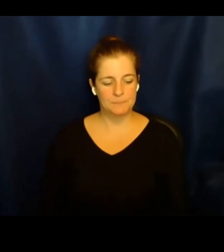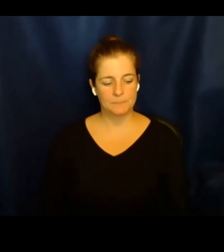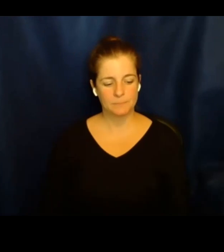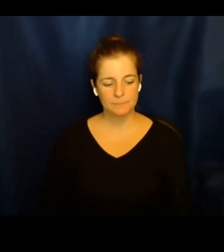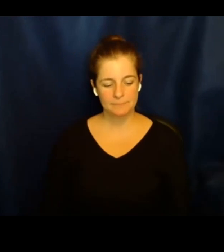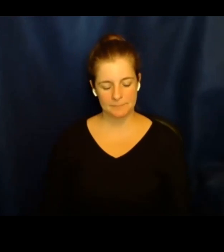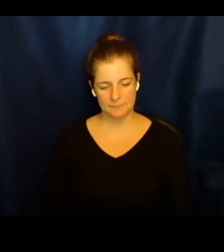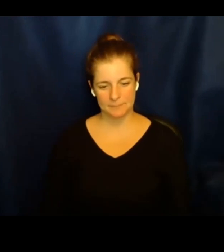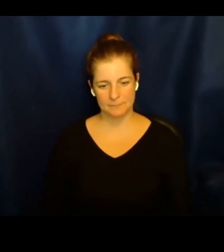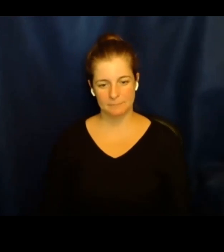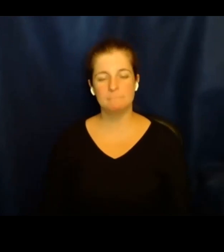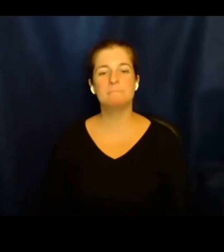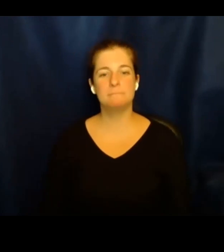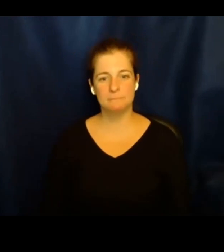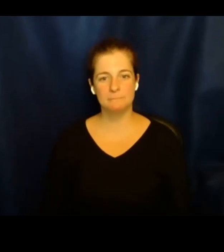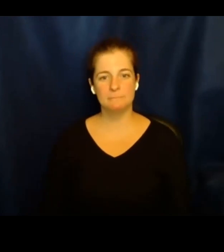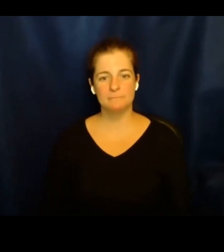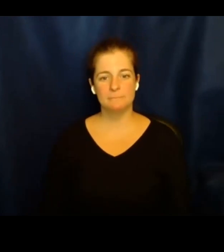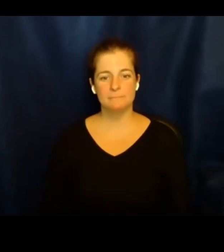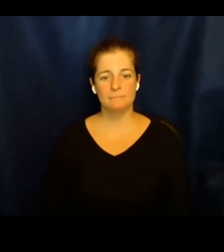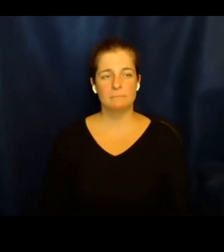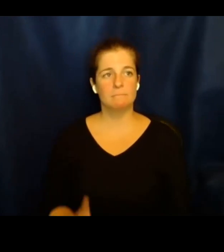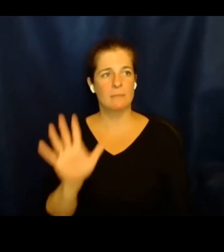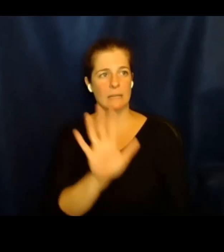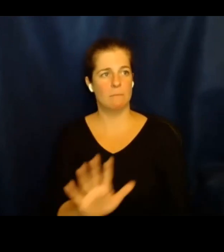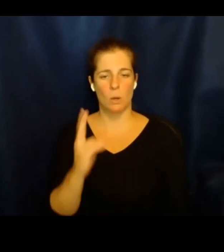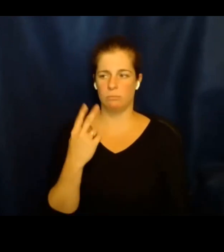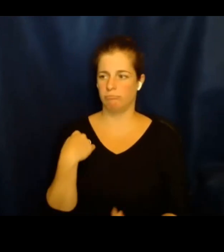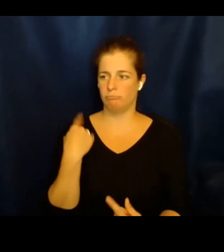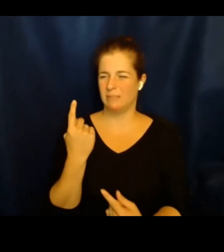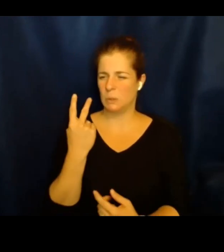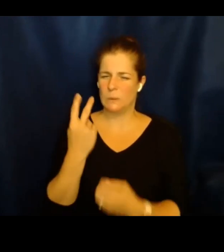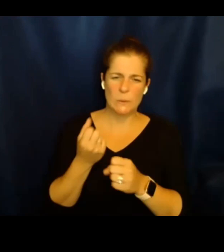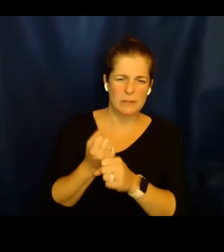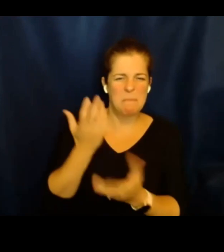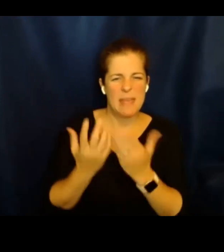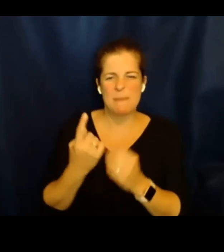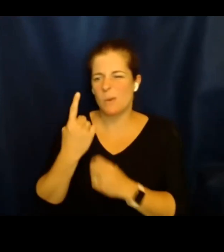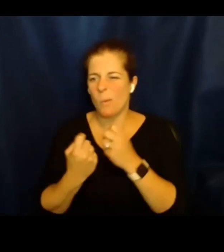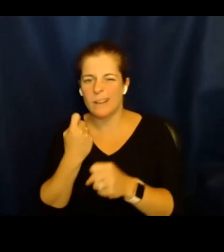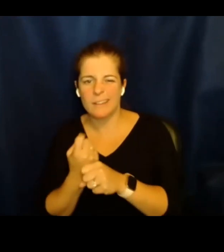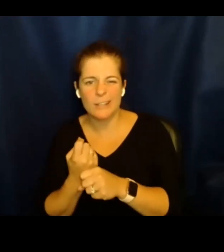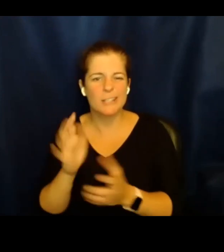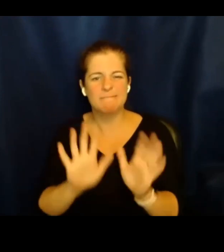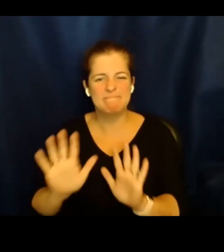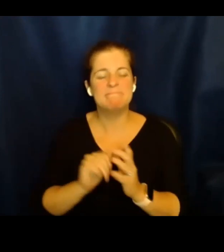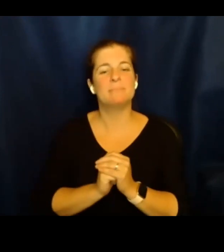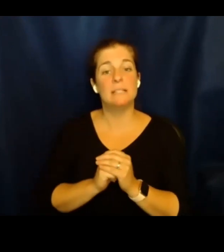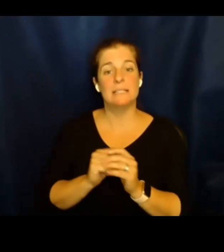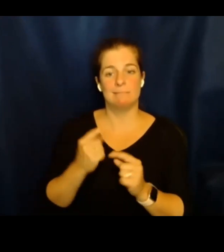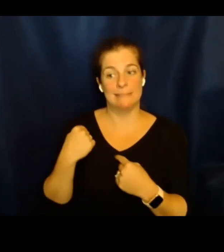It's been about two years, maybe a year and a few months since the pandemic